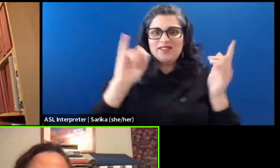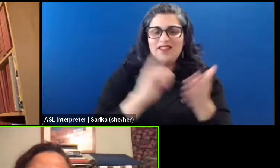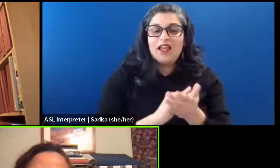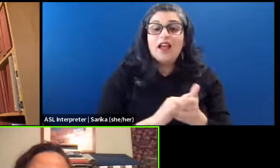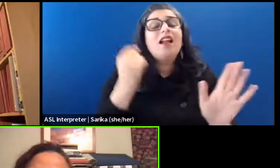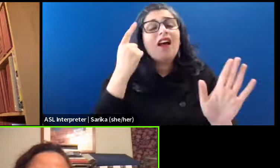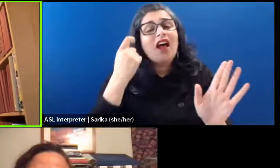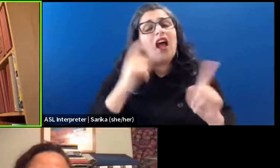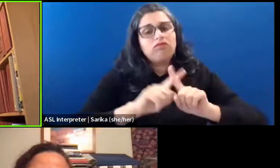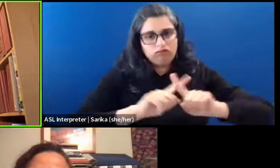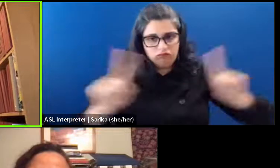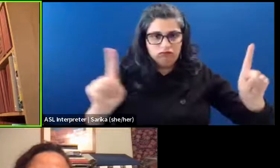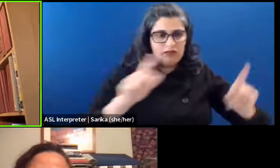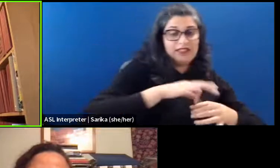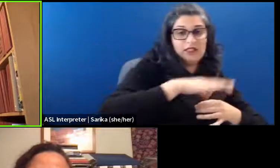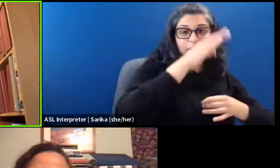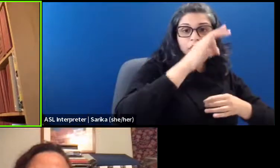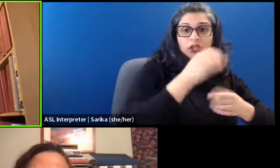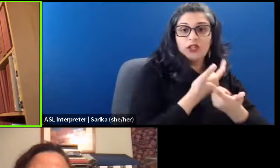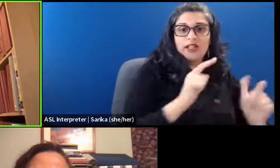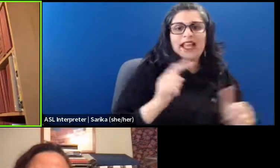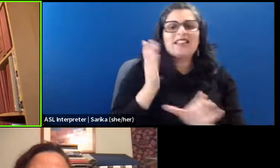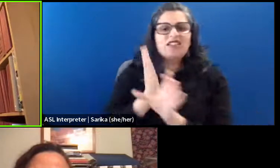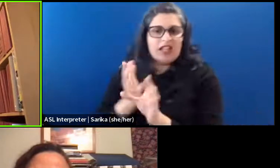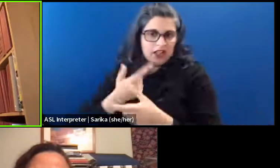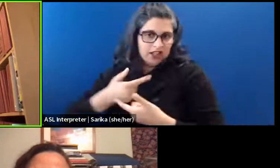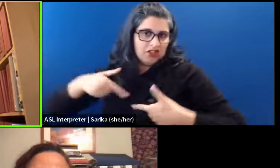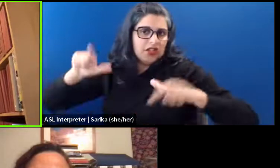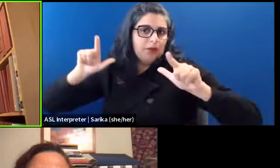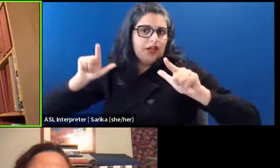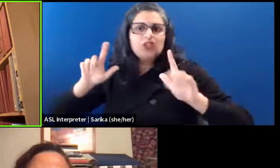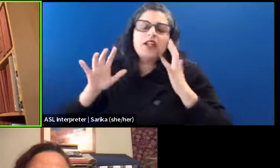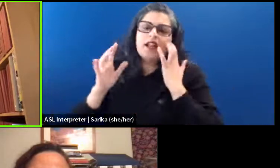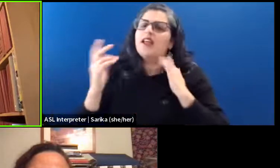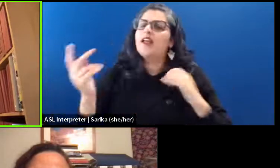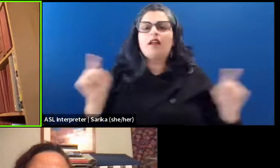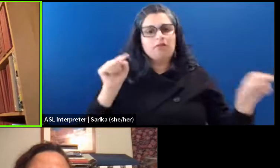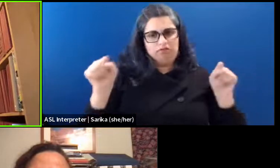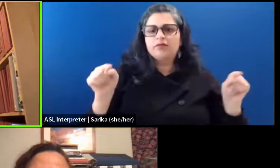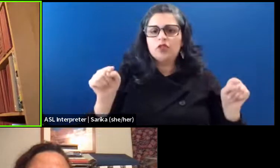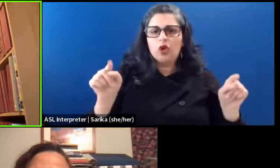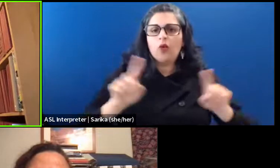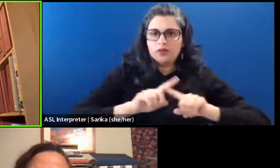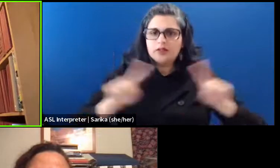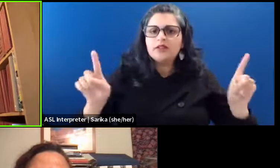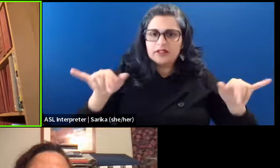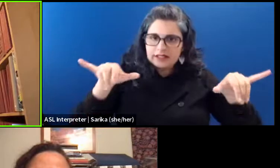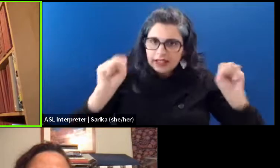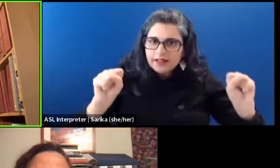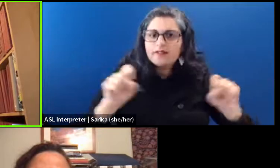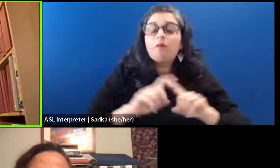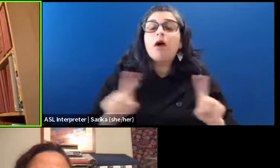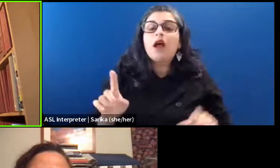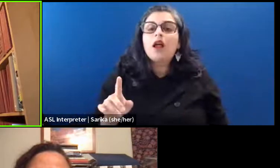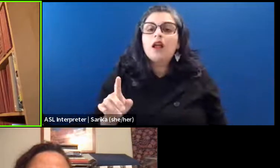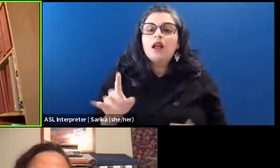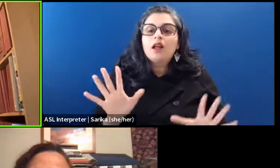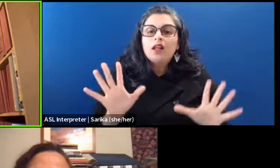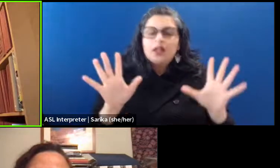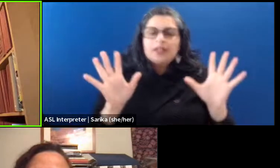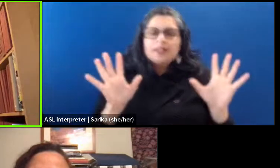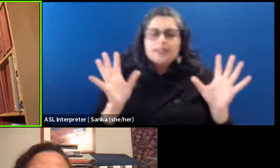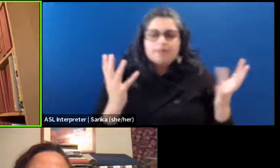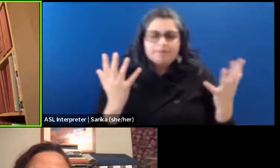the distinction between spiritual liberation and psychological liberation. I think they are distinct. But I think within